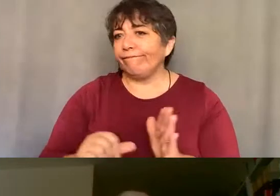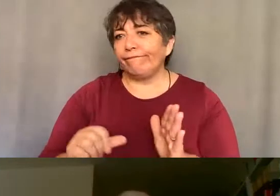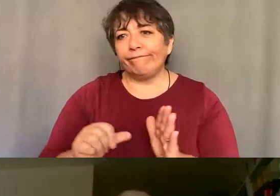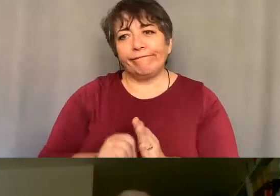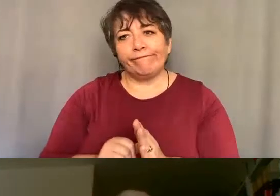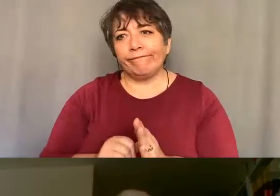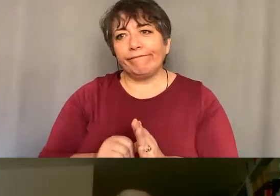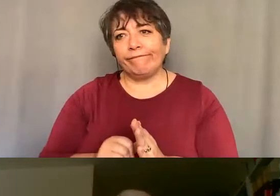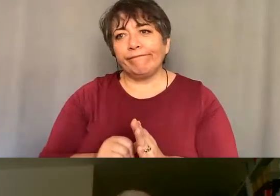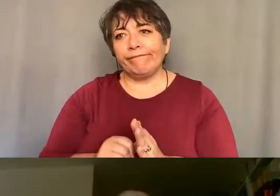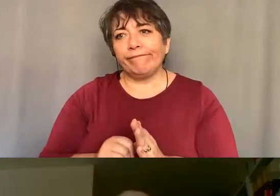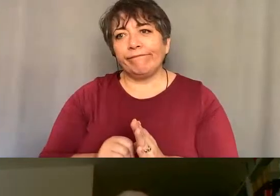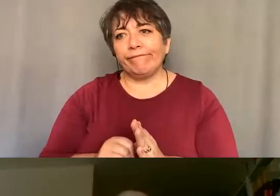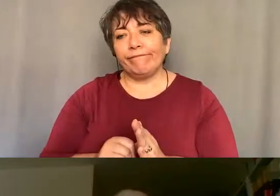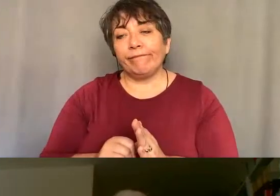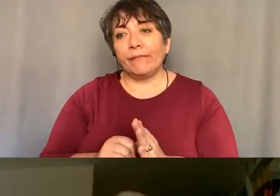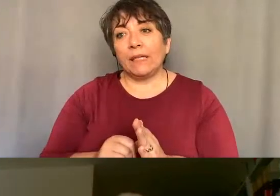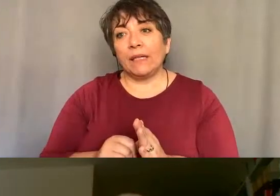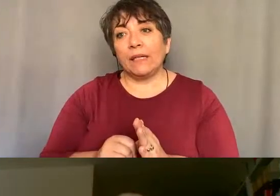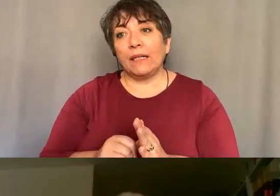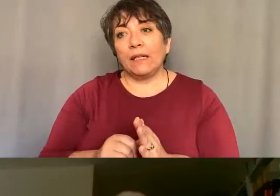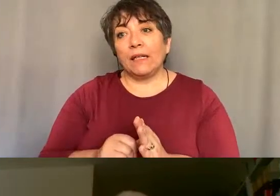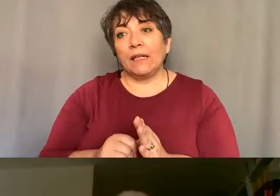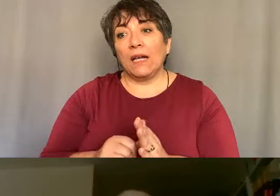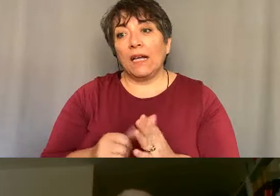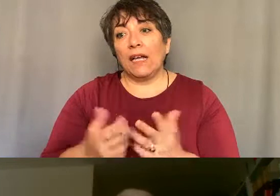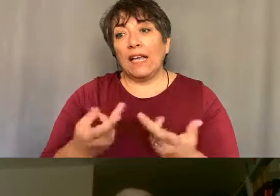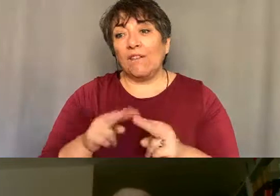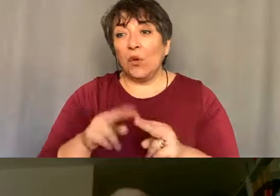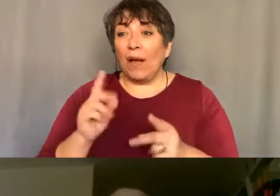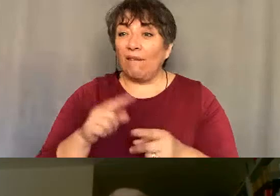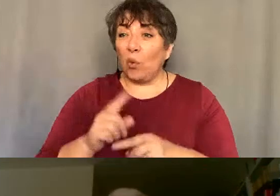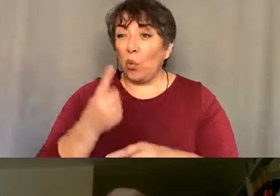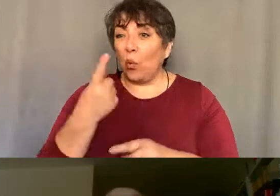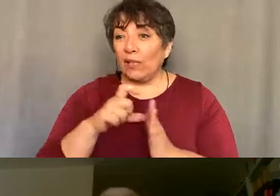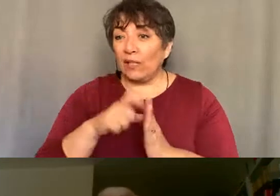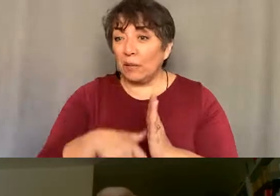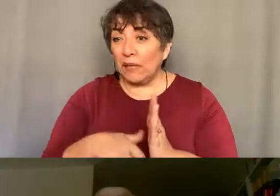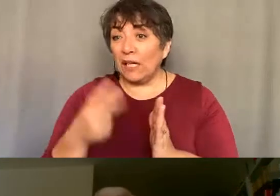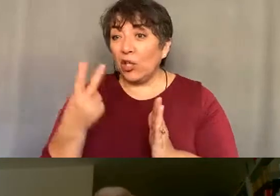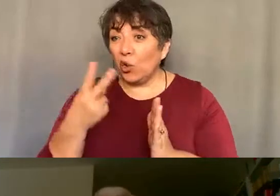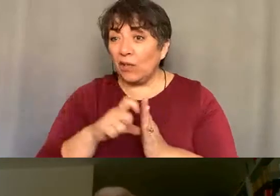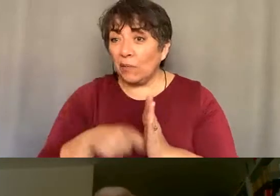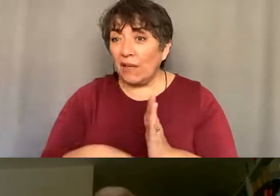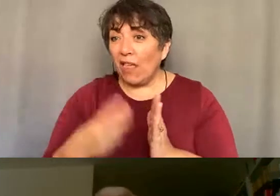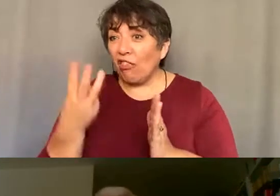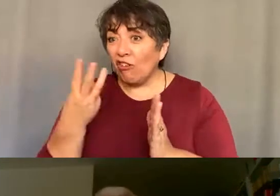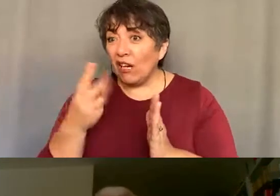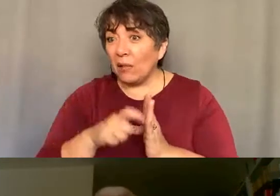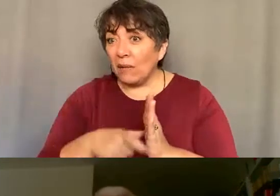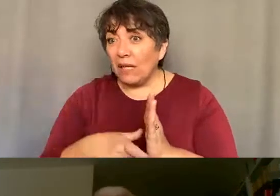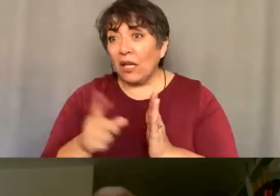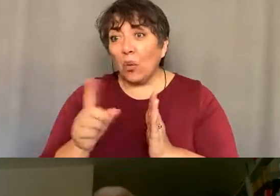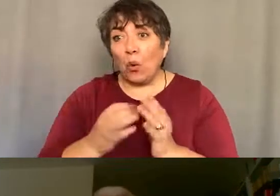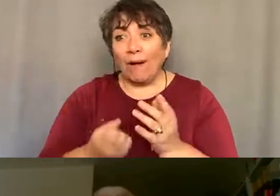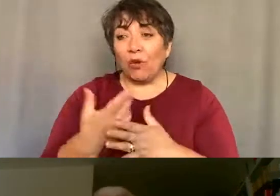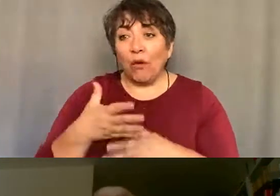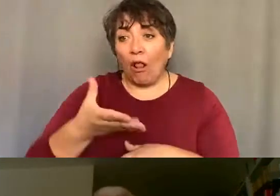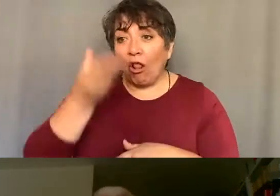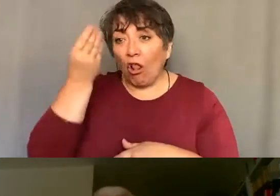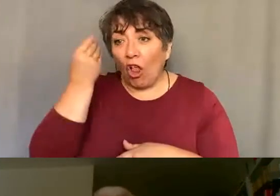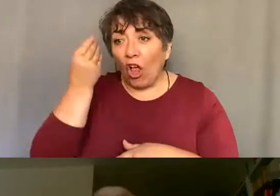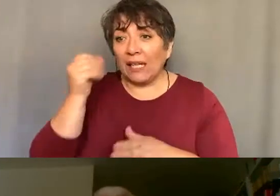particularly if you have other impairments such as learning difficulty